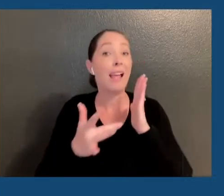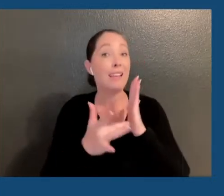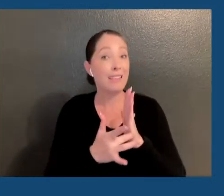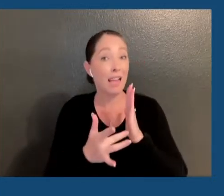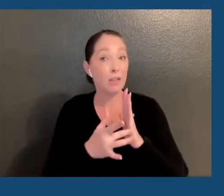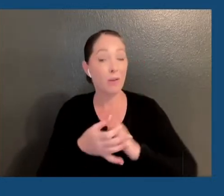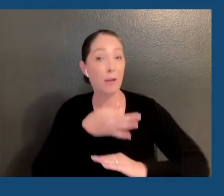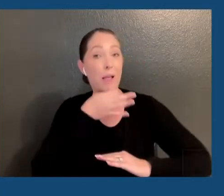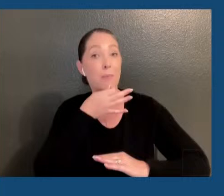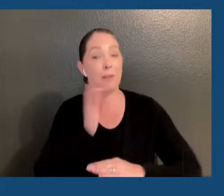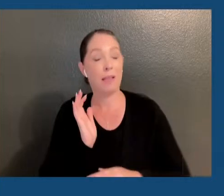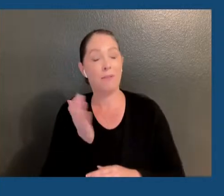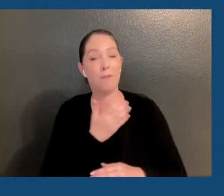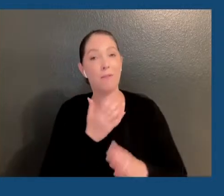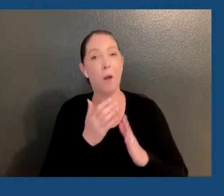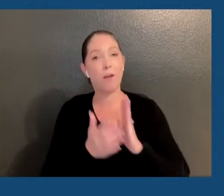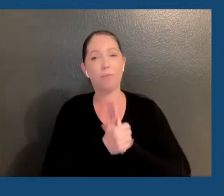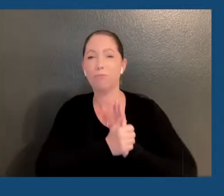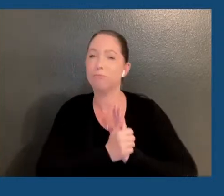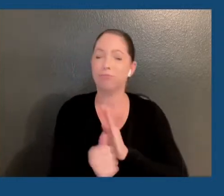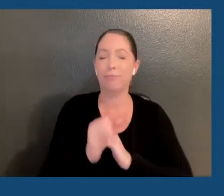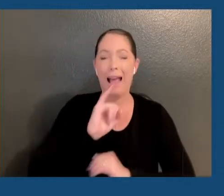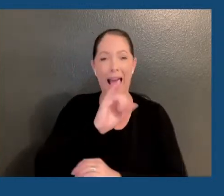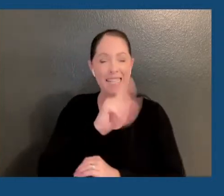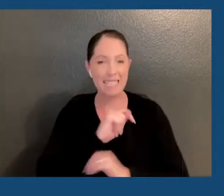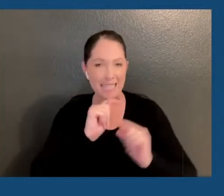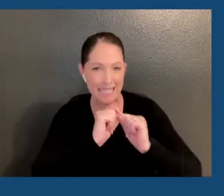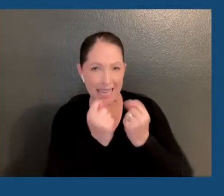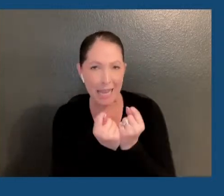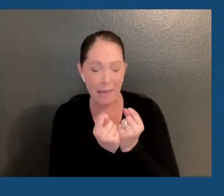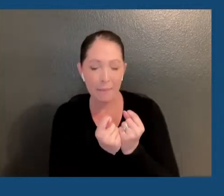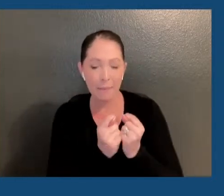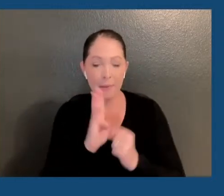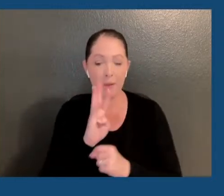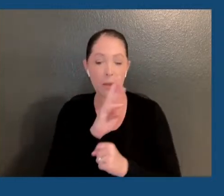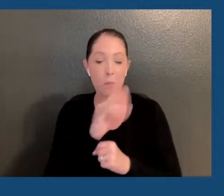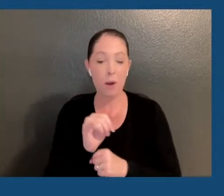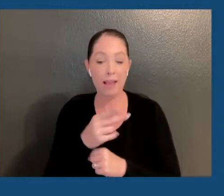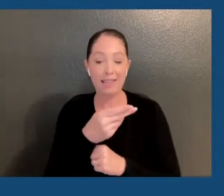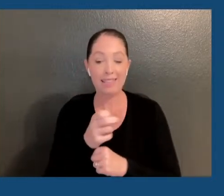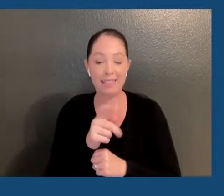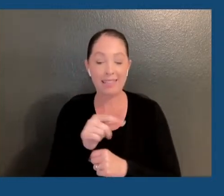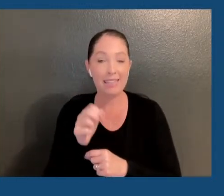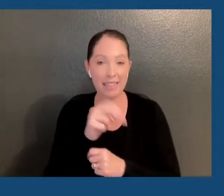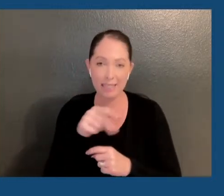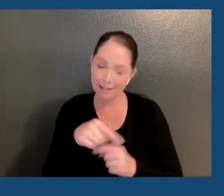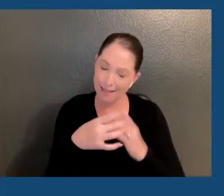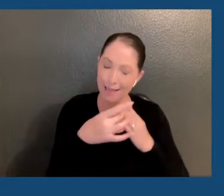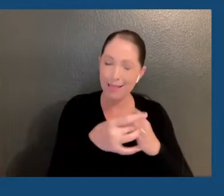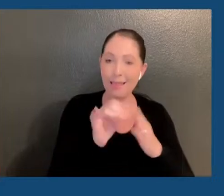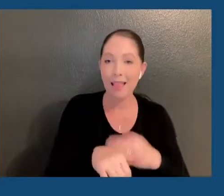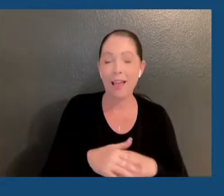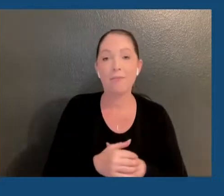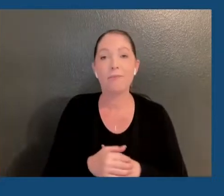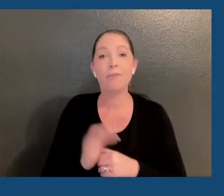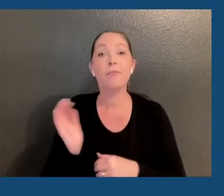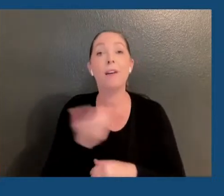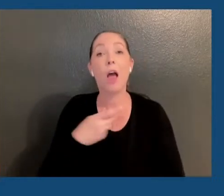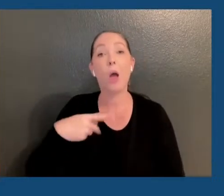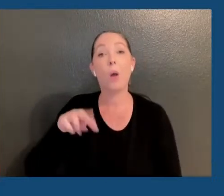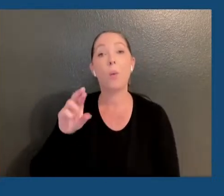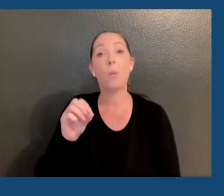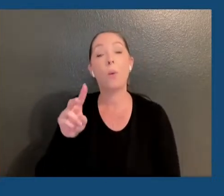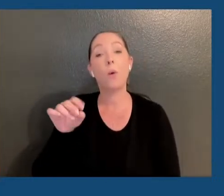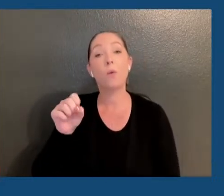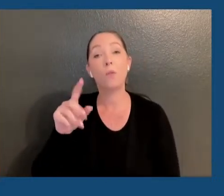our talented IT team led by Brian Heaton, our Provost, Carol Kim, our CFO, Todd